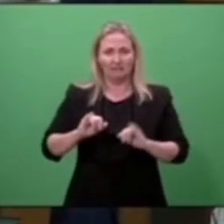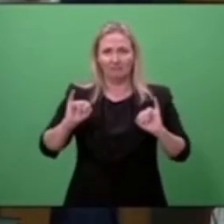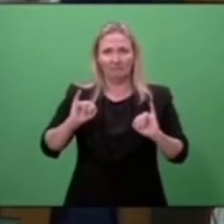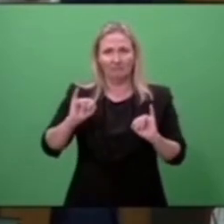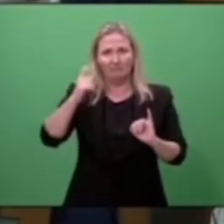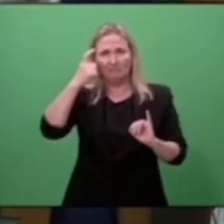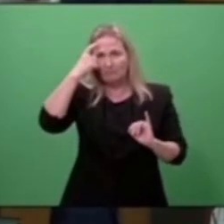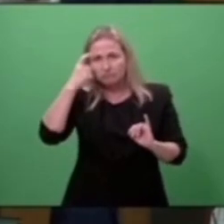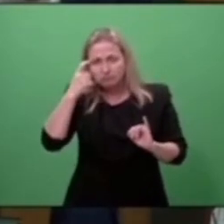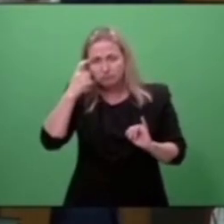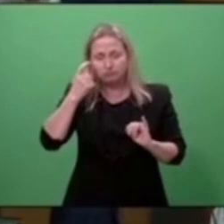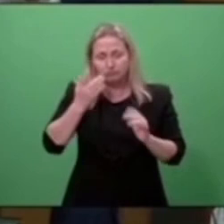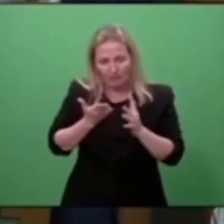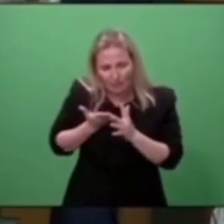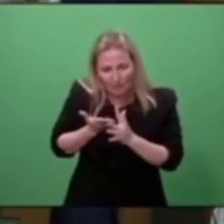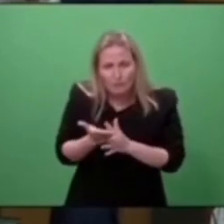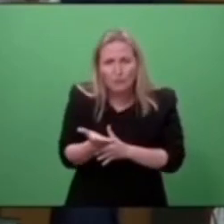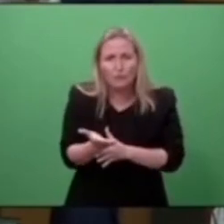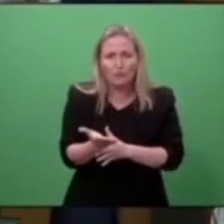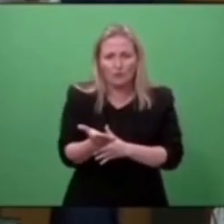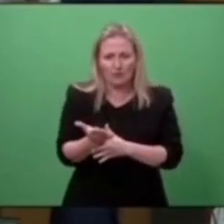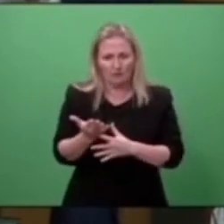trauma that would have inflicted.